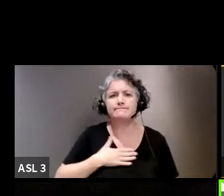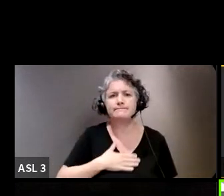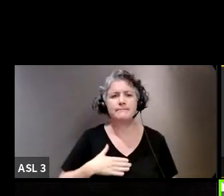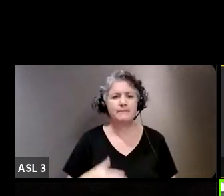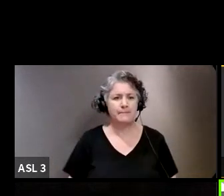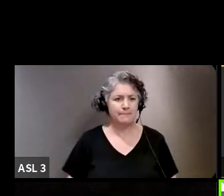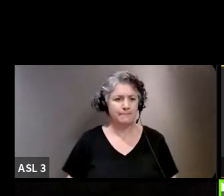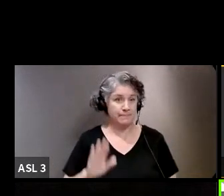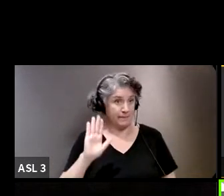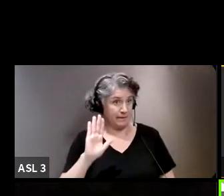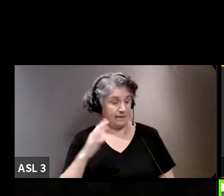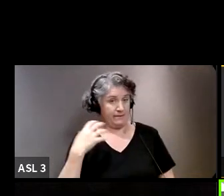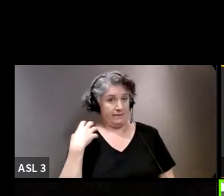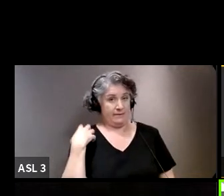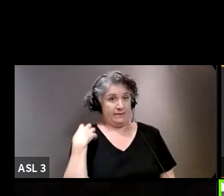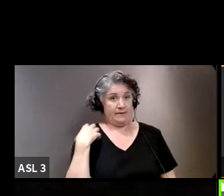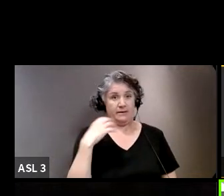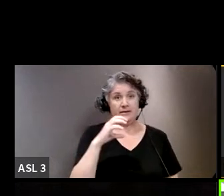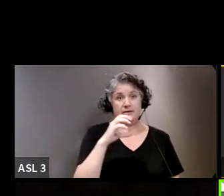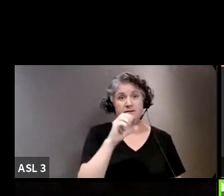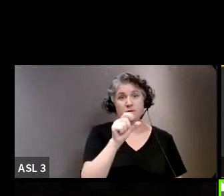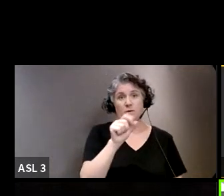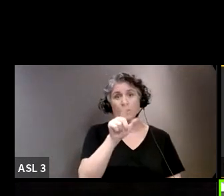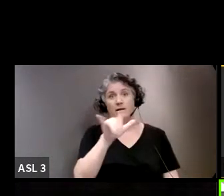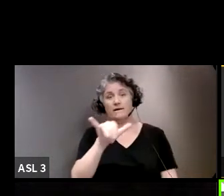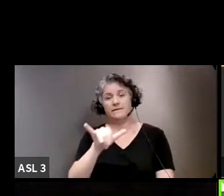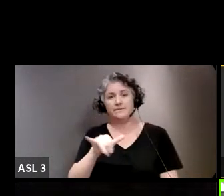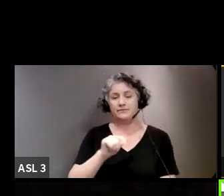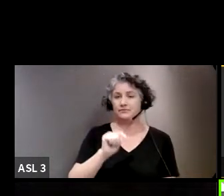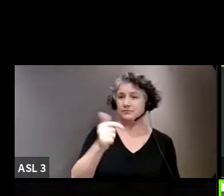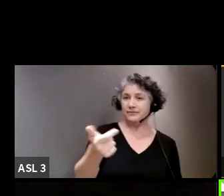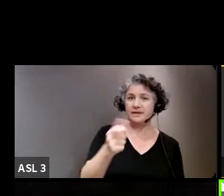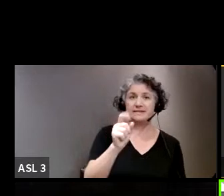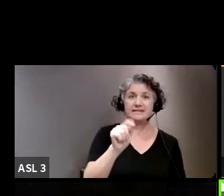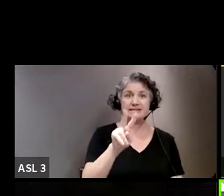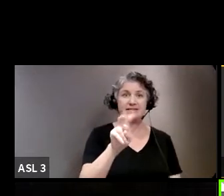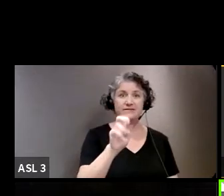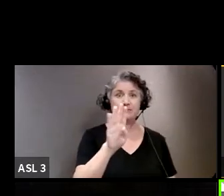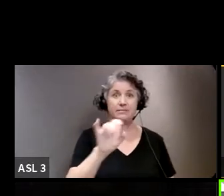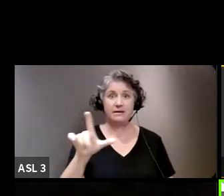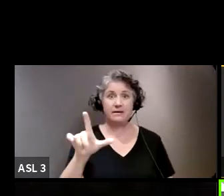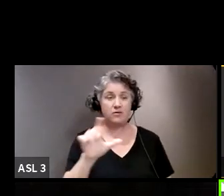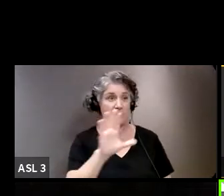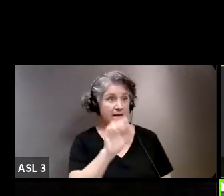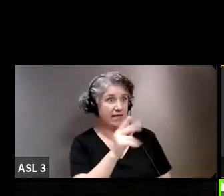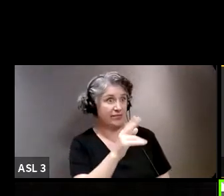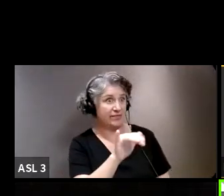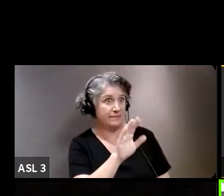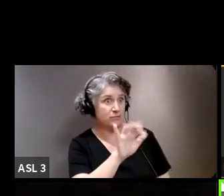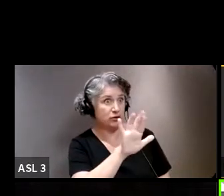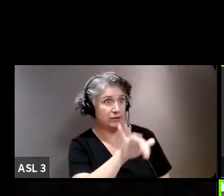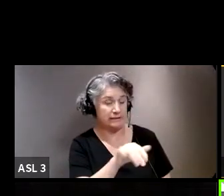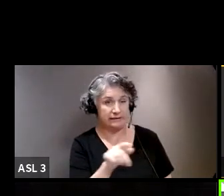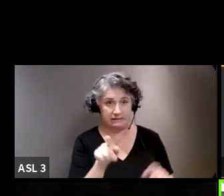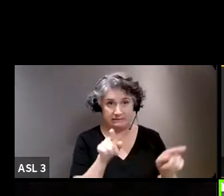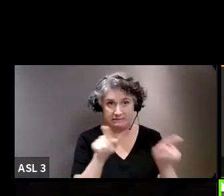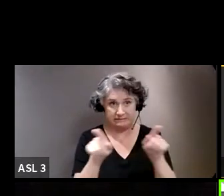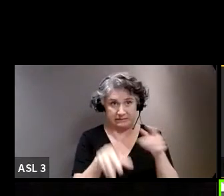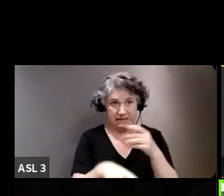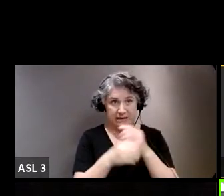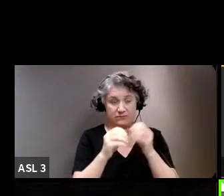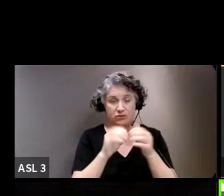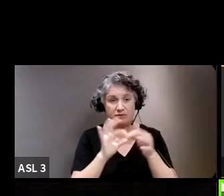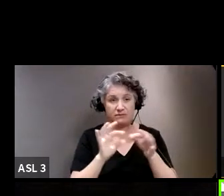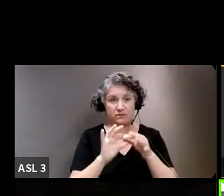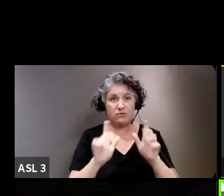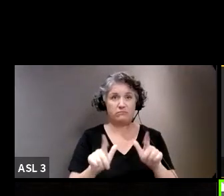chair this one i'll i'll refer to uh steve bell and or kathy murray to provide some additional detail if we need to kick that over